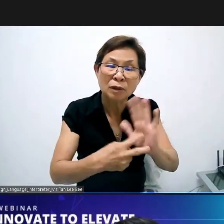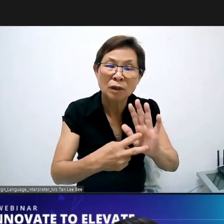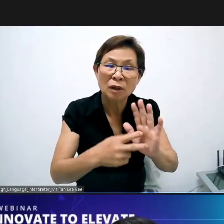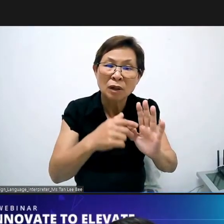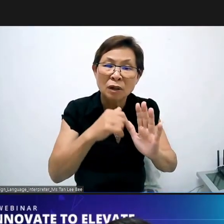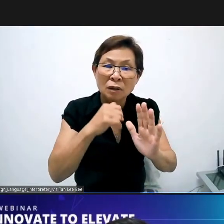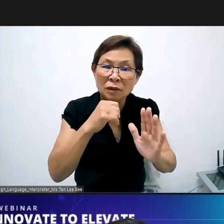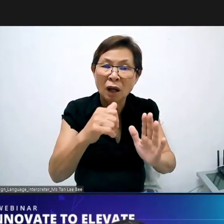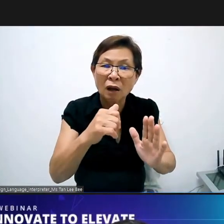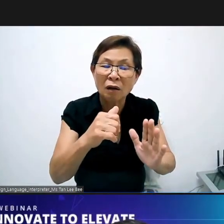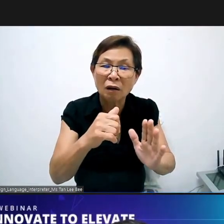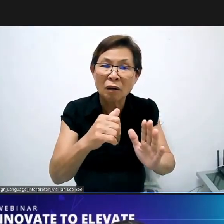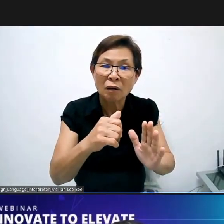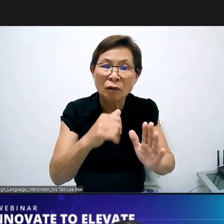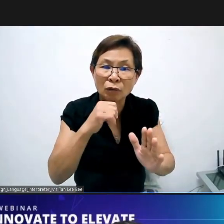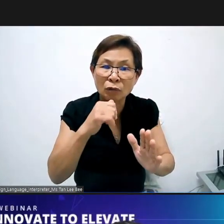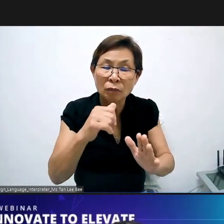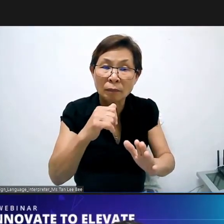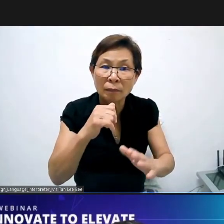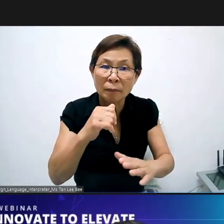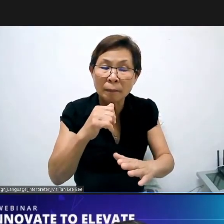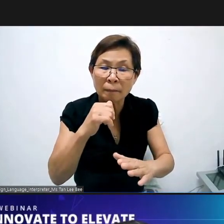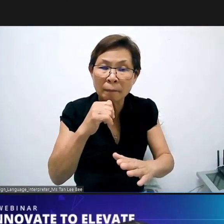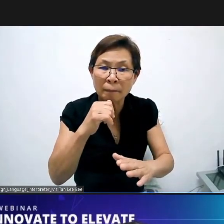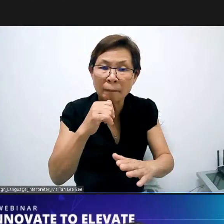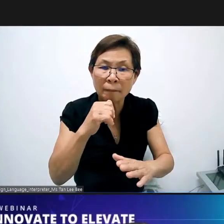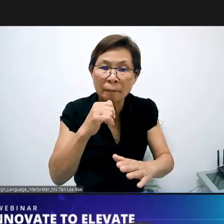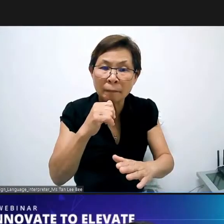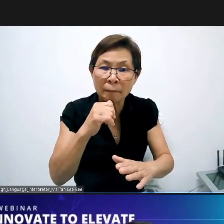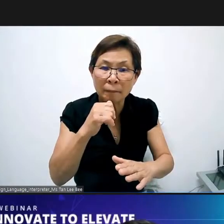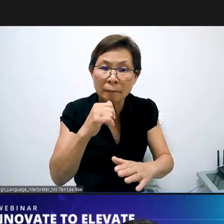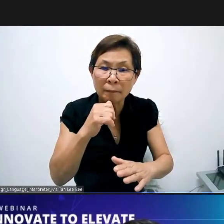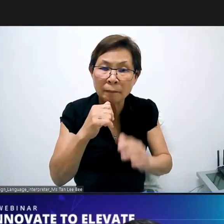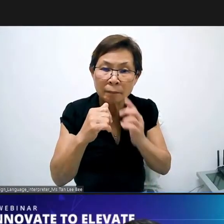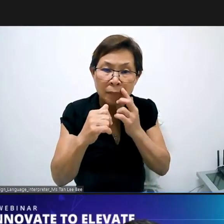reader, but they prefer the